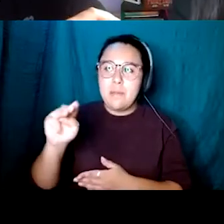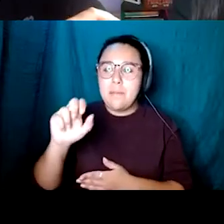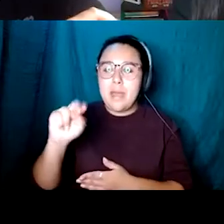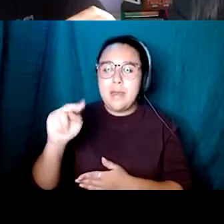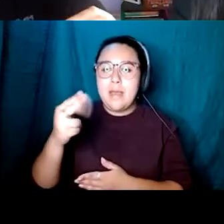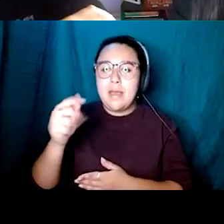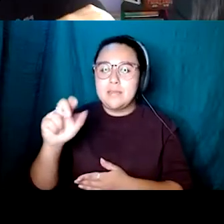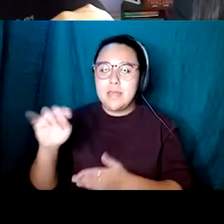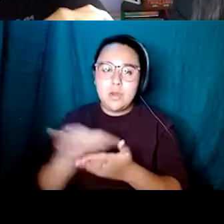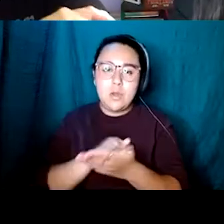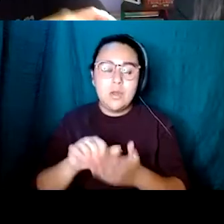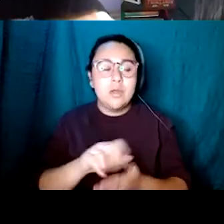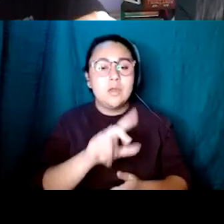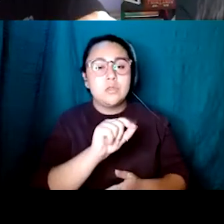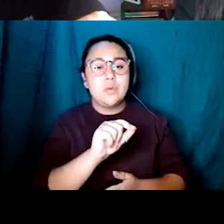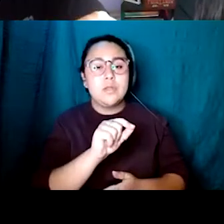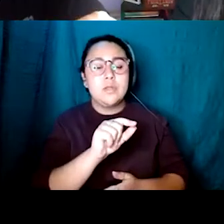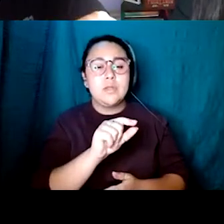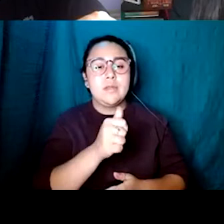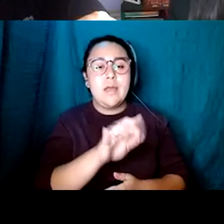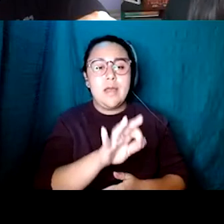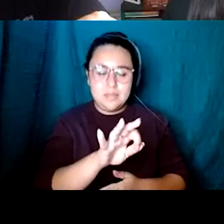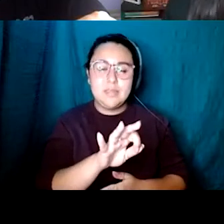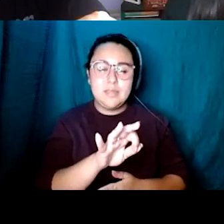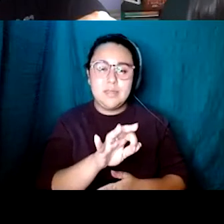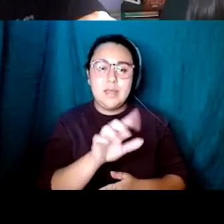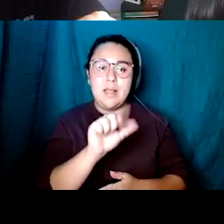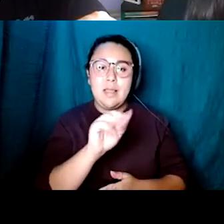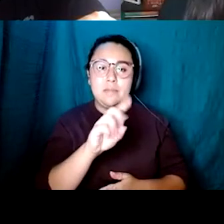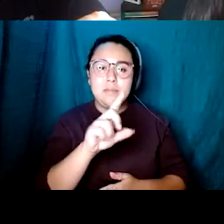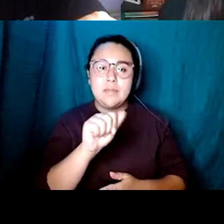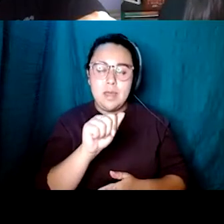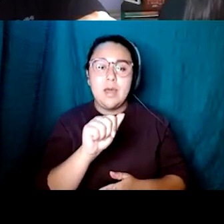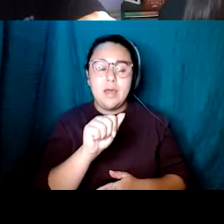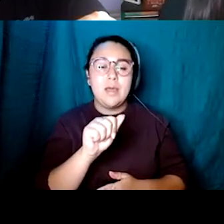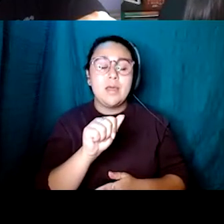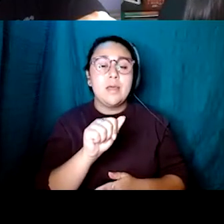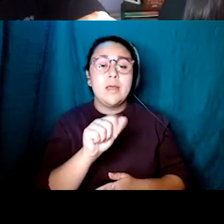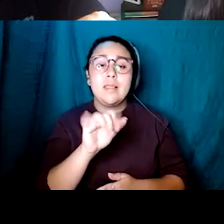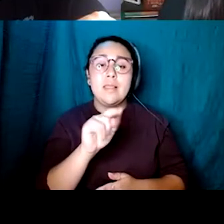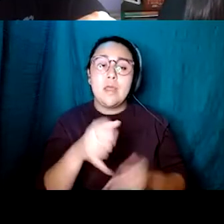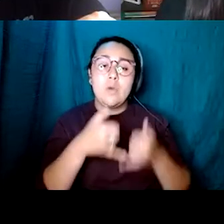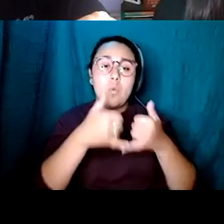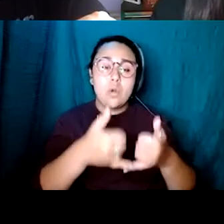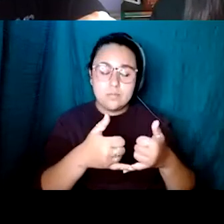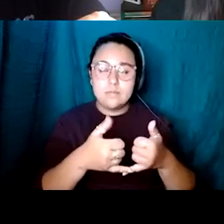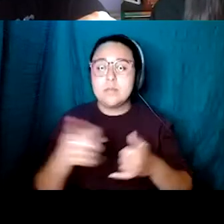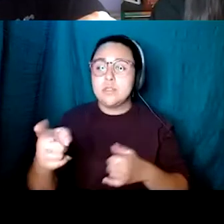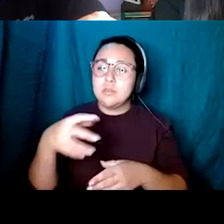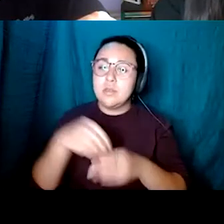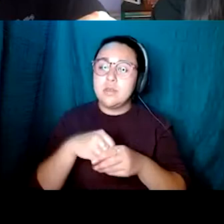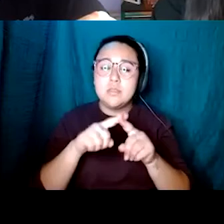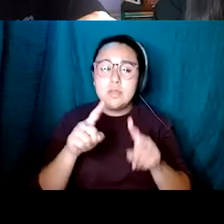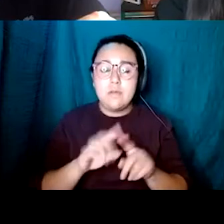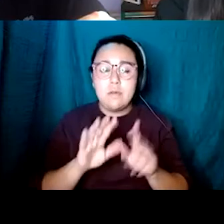2019 Lambda Literary Emerging Writers Fellow, TJ's writing has appeared in The Gambler, Off the Rocks, the